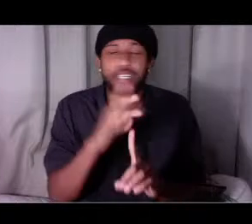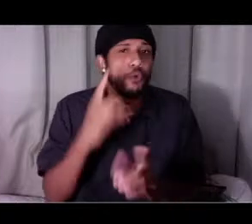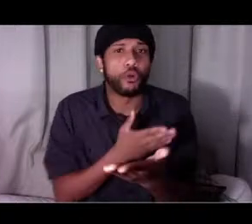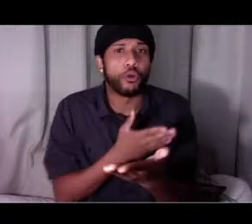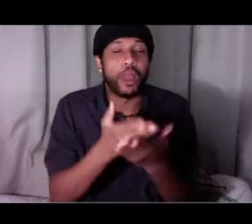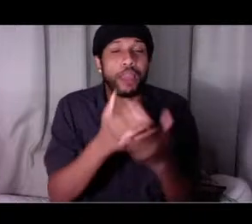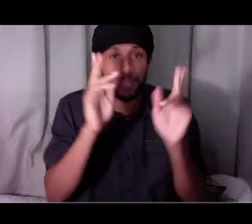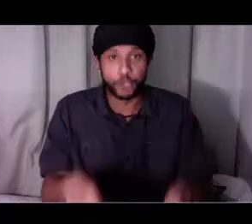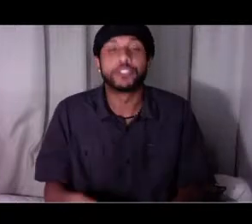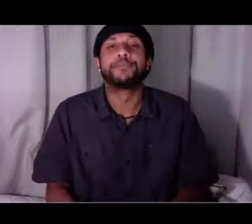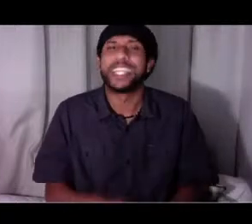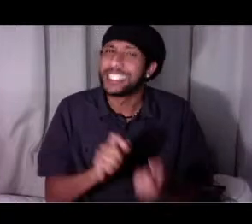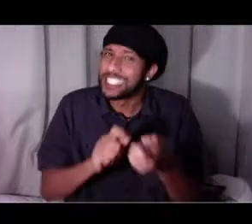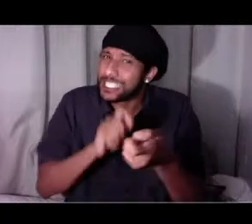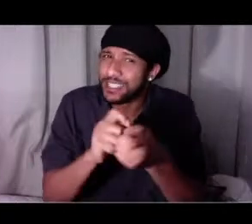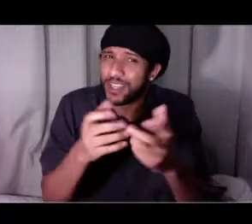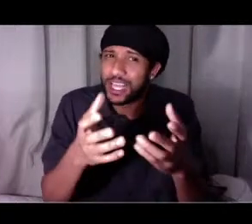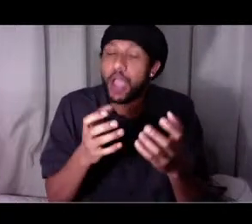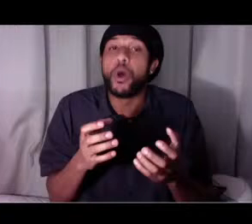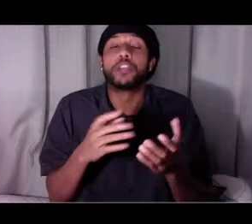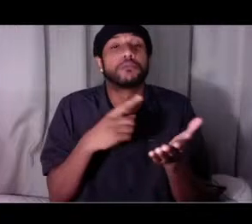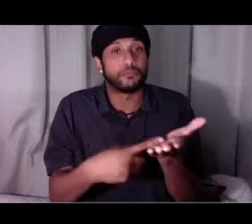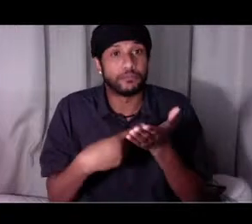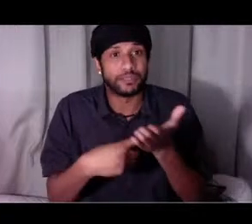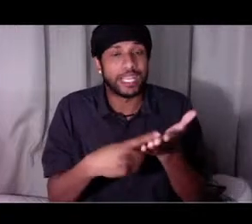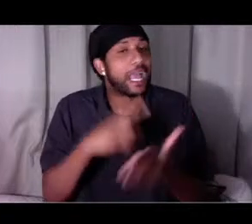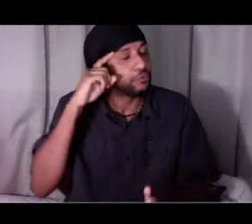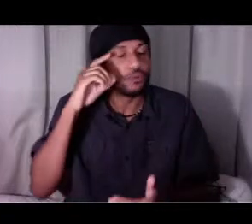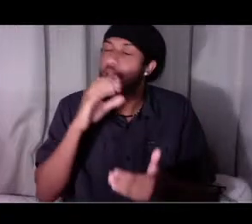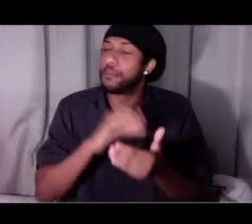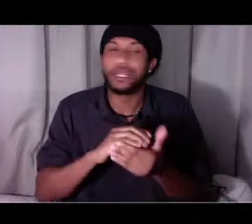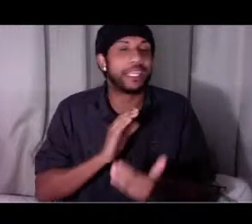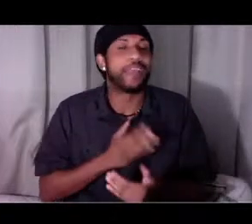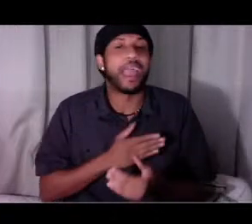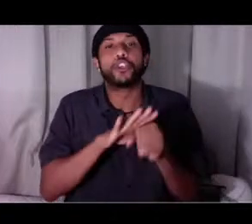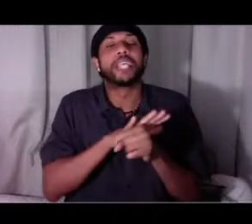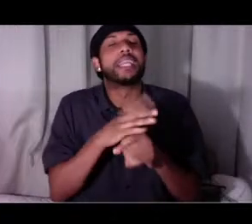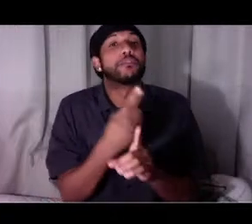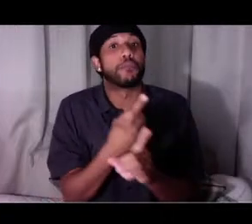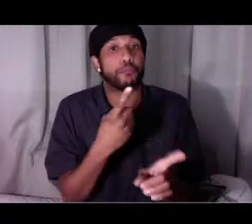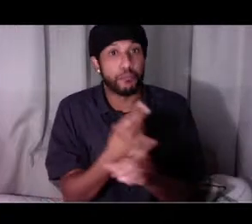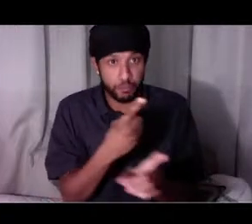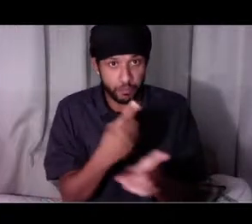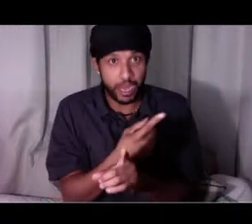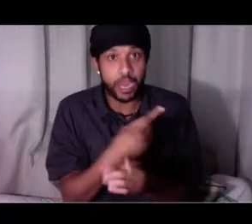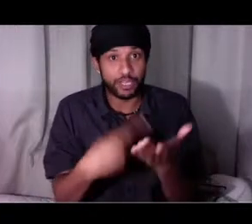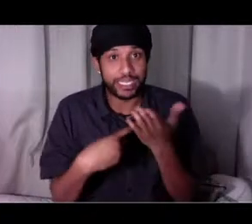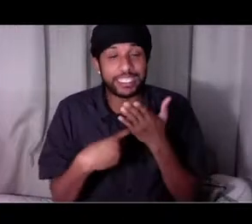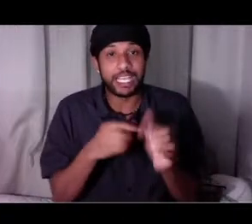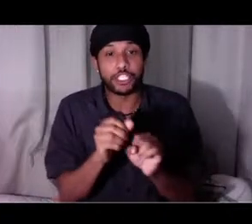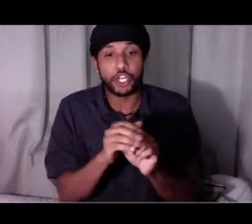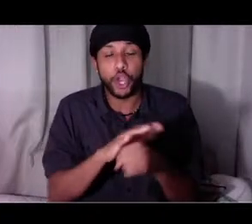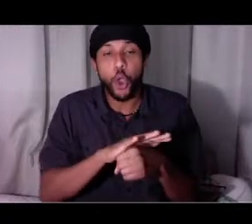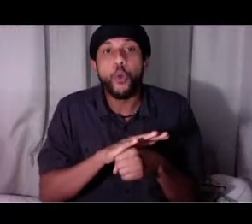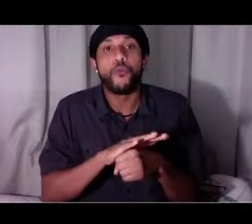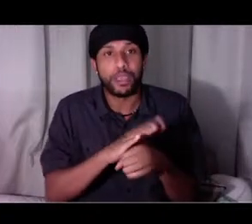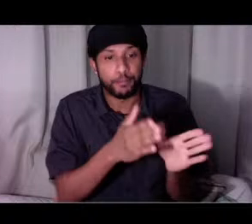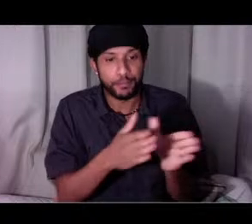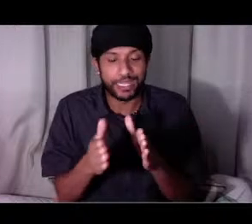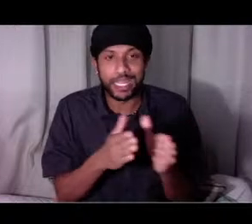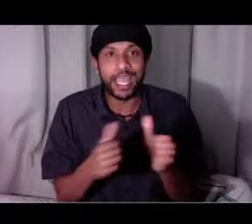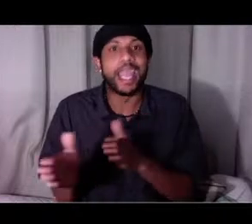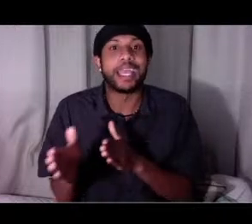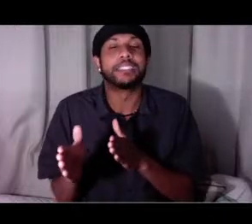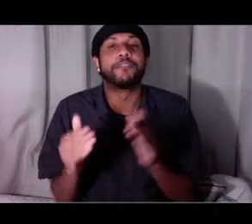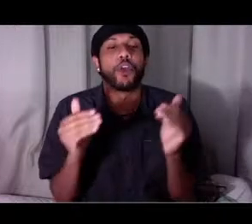in person specifically I want to address that I do not believe our site is properly prepared to address Co protocols in an equitable